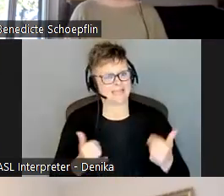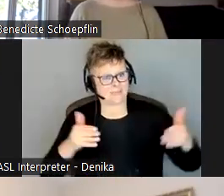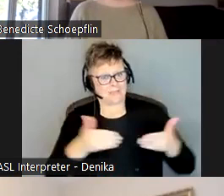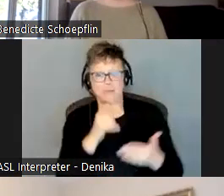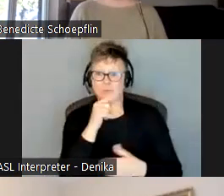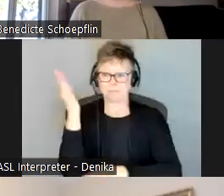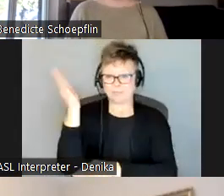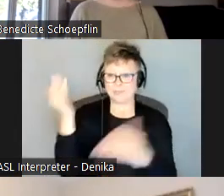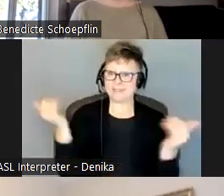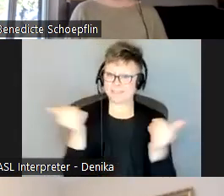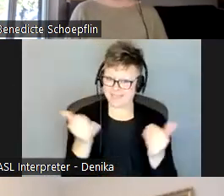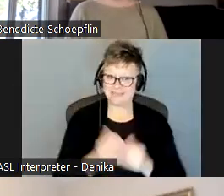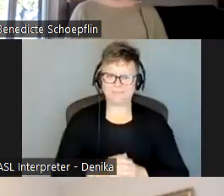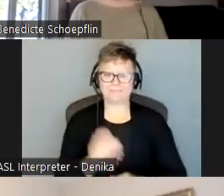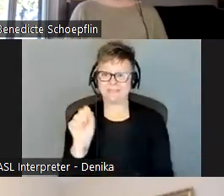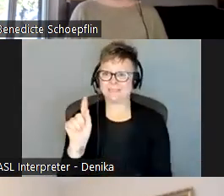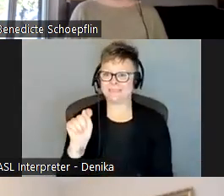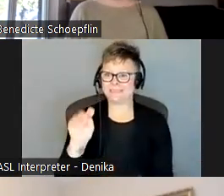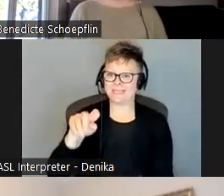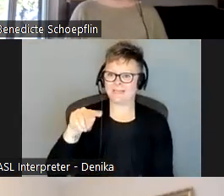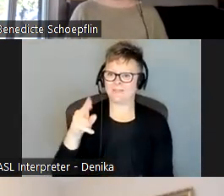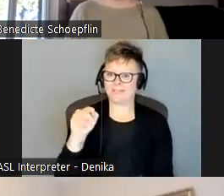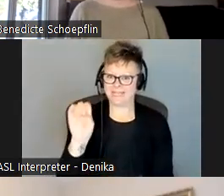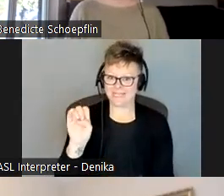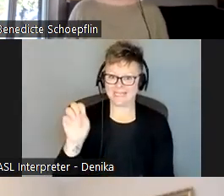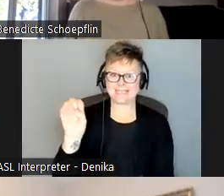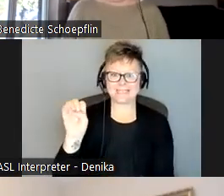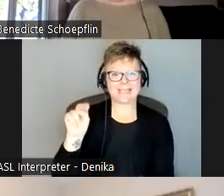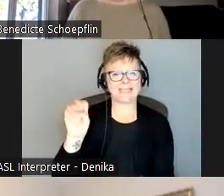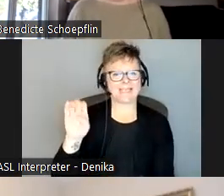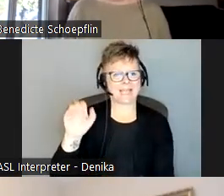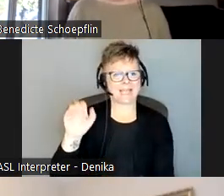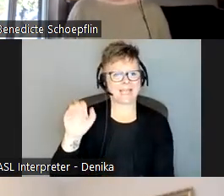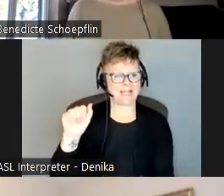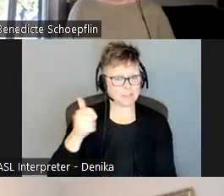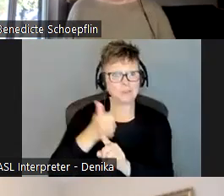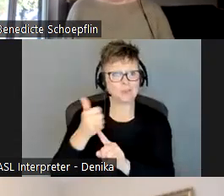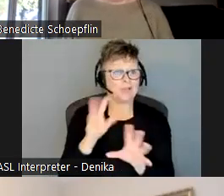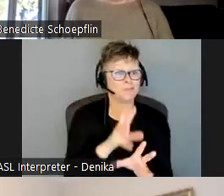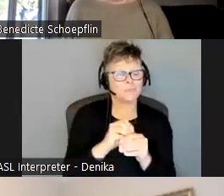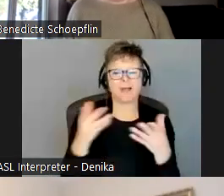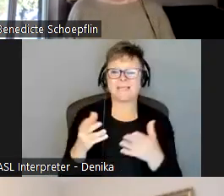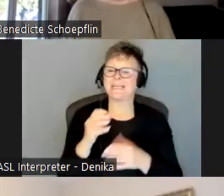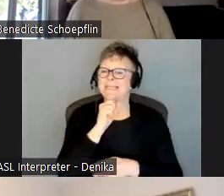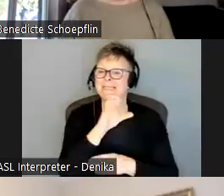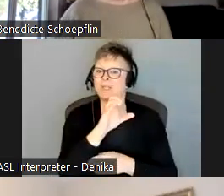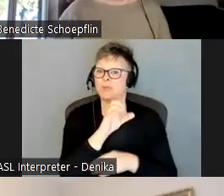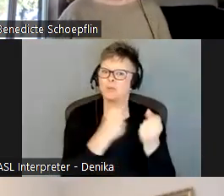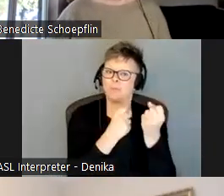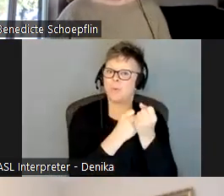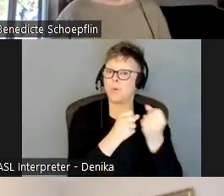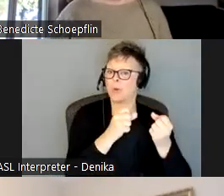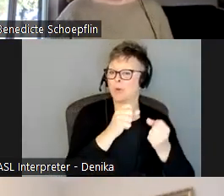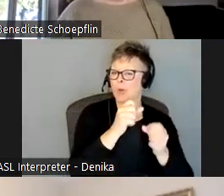today, Stephanie Senecal, and she is with she's the Senior Support Unit Coordinator for the Canadian